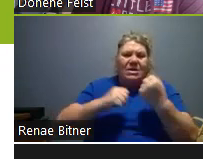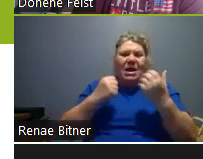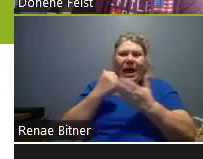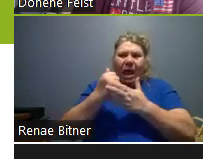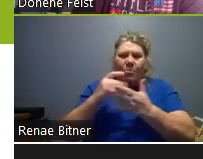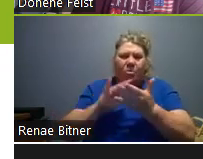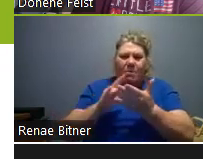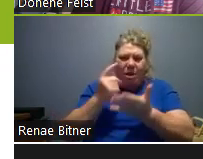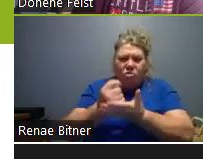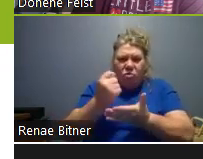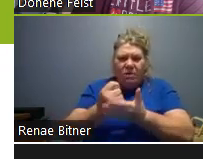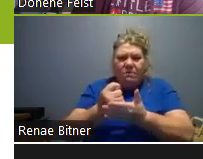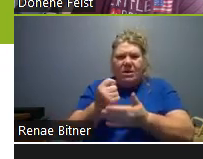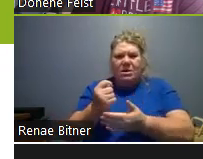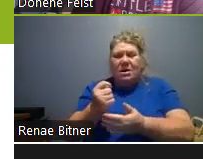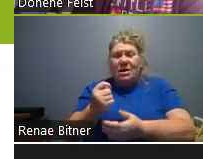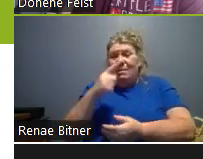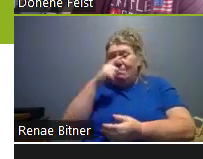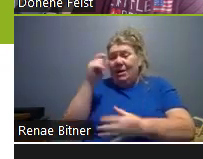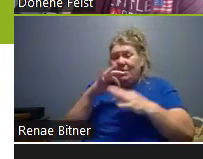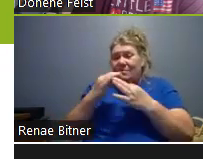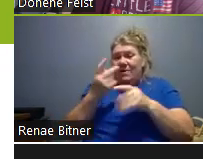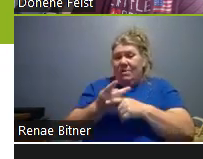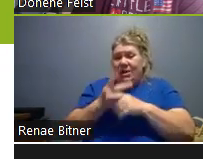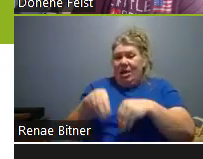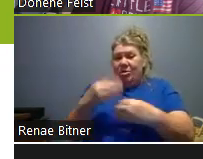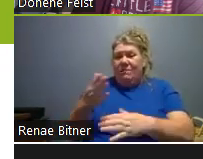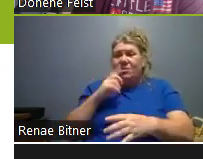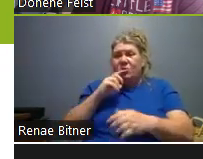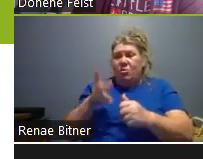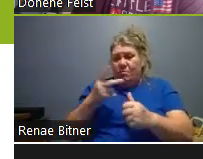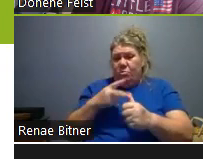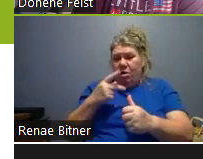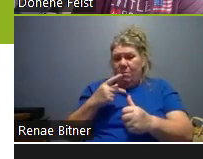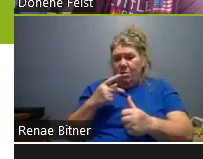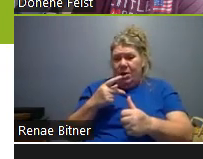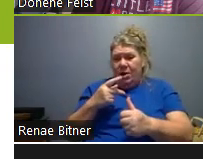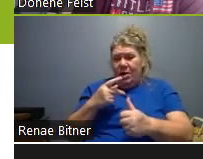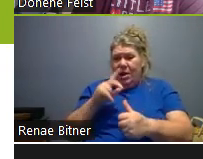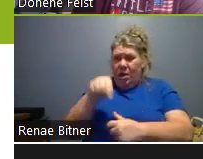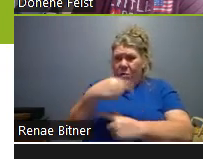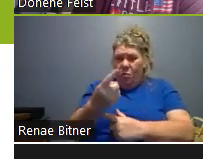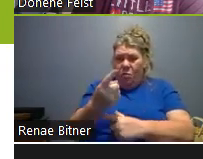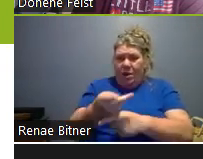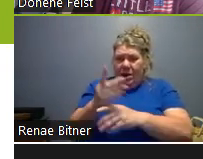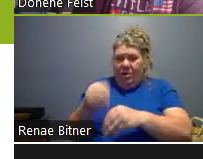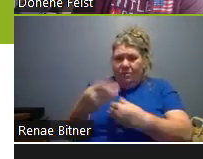treatments. And because family caregivers are generally the primary and sole caregivers to their children and youth,